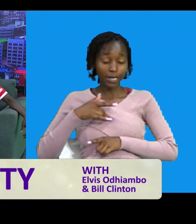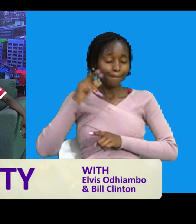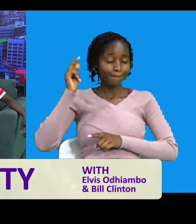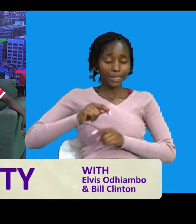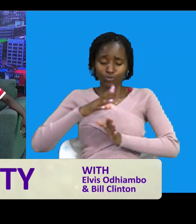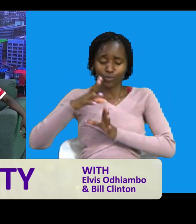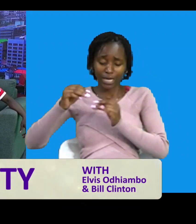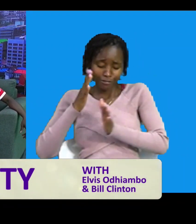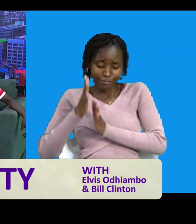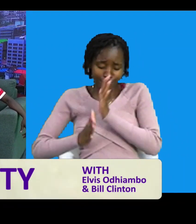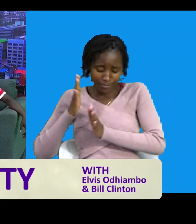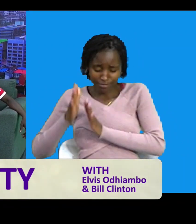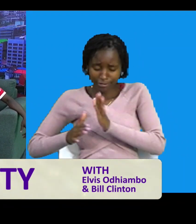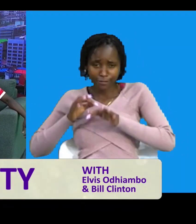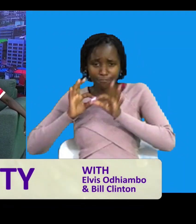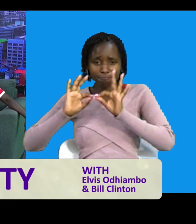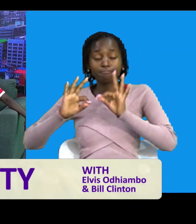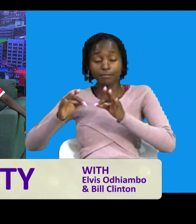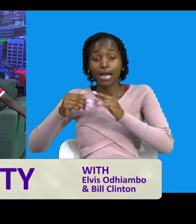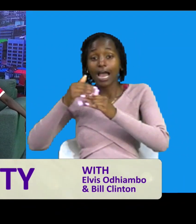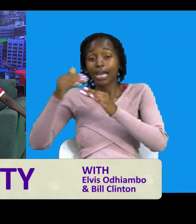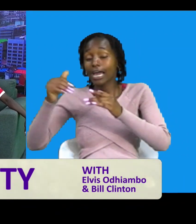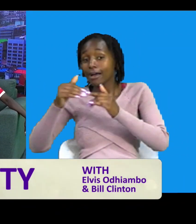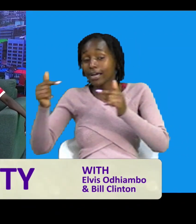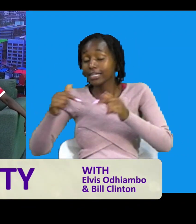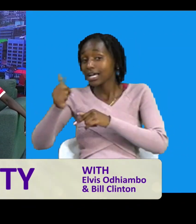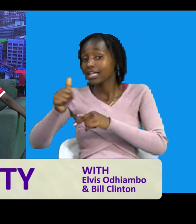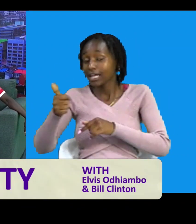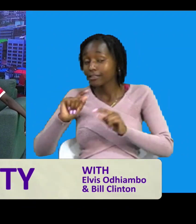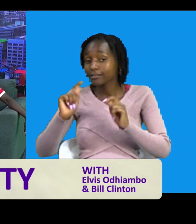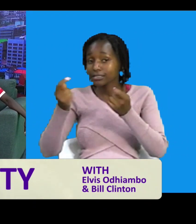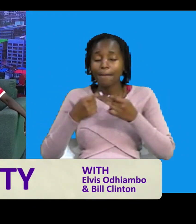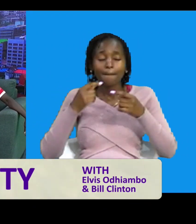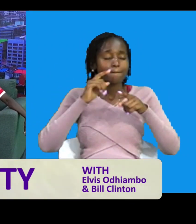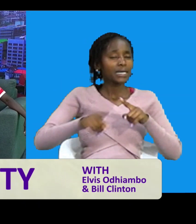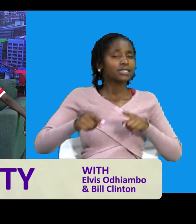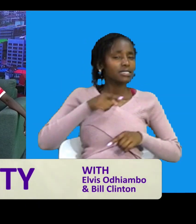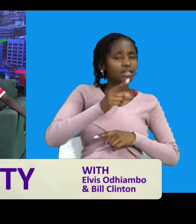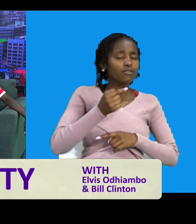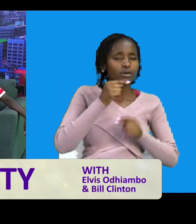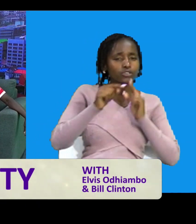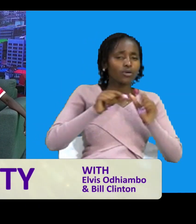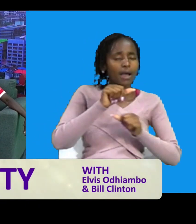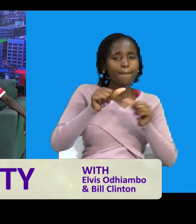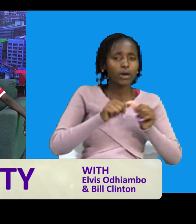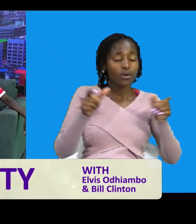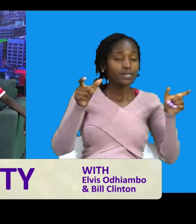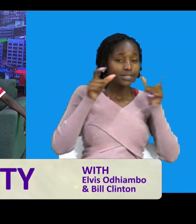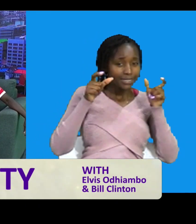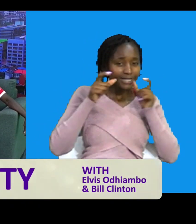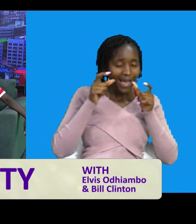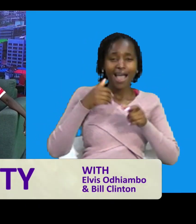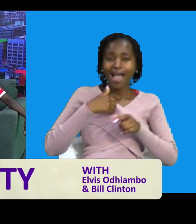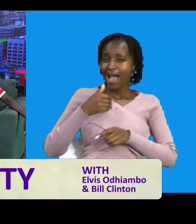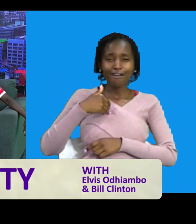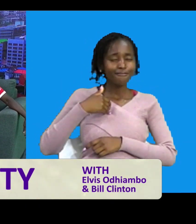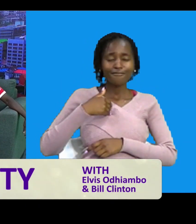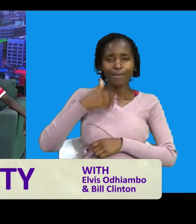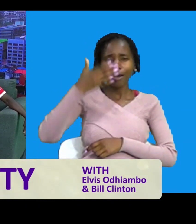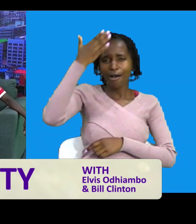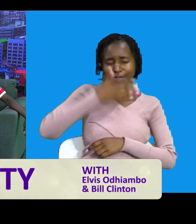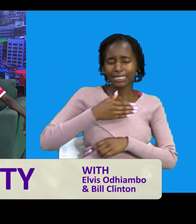well prepared against playing this game. So against Tusker FC, you've talked about how yes, Tusker are facing quite a